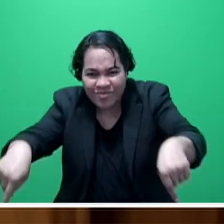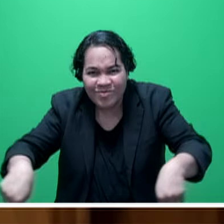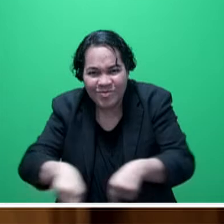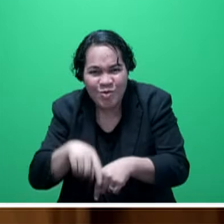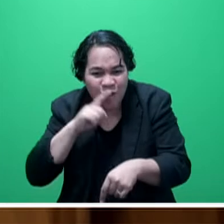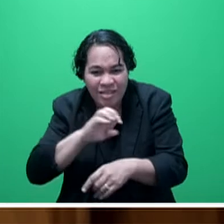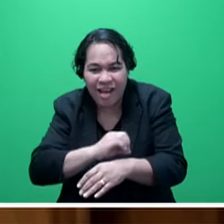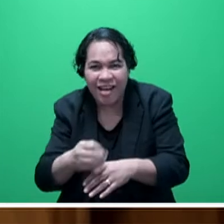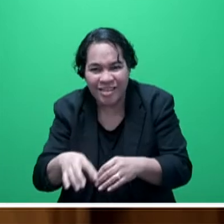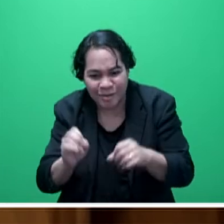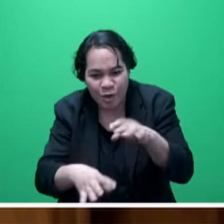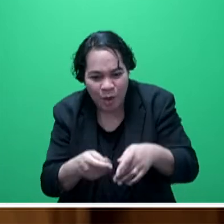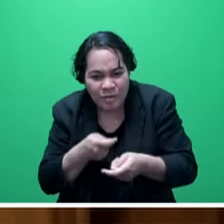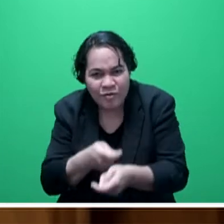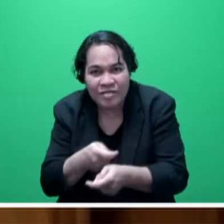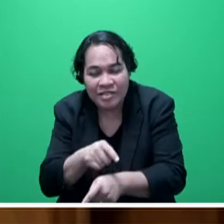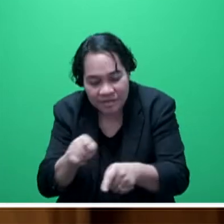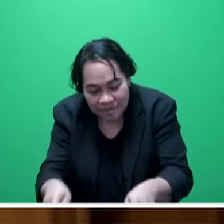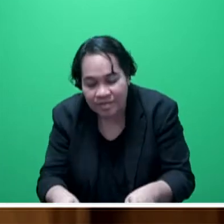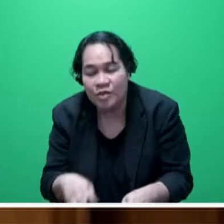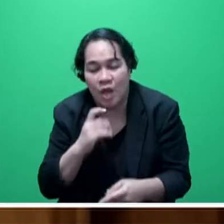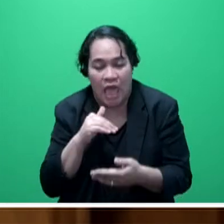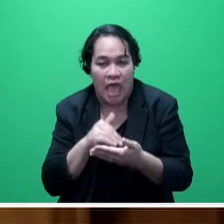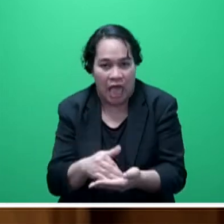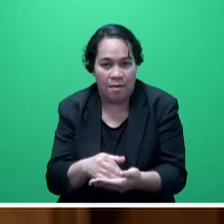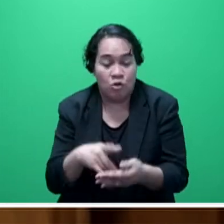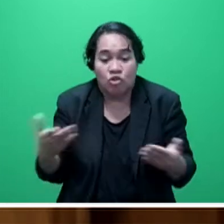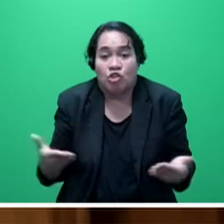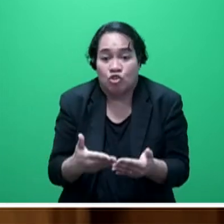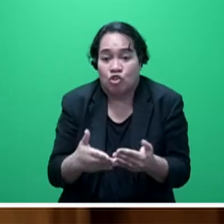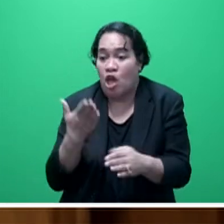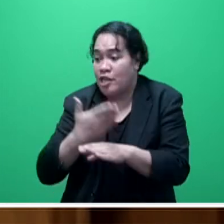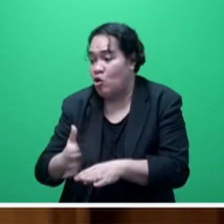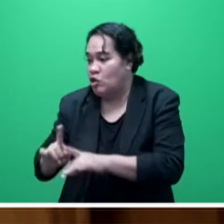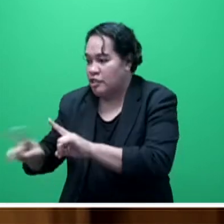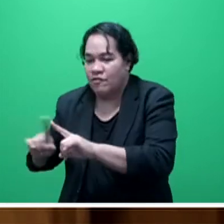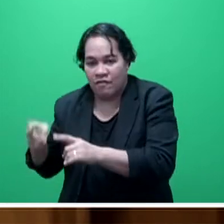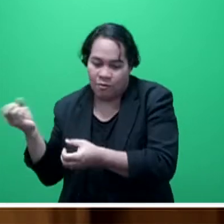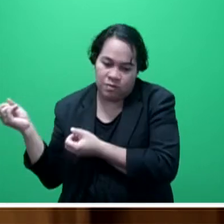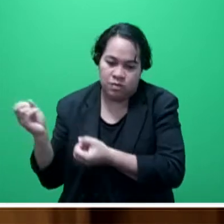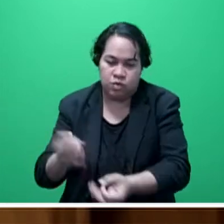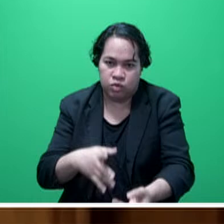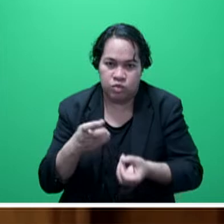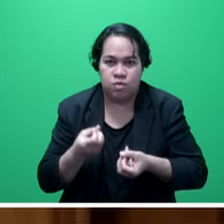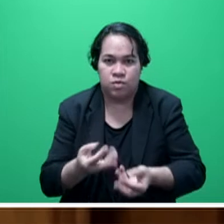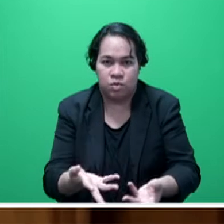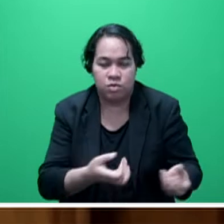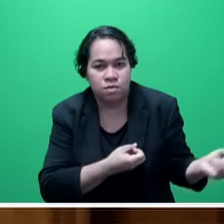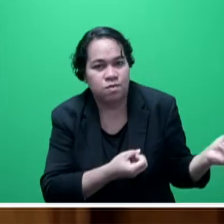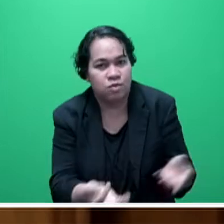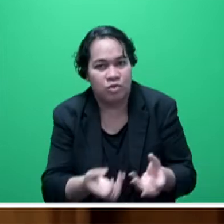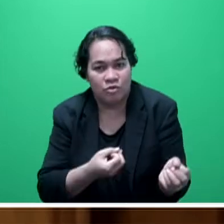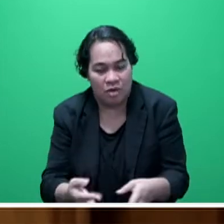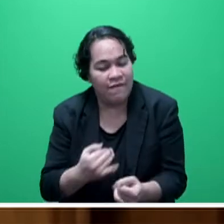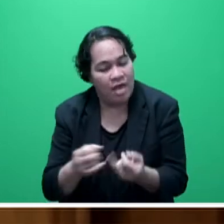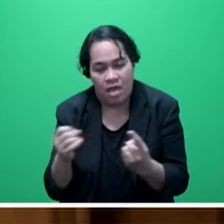to strengthen its research capacity to introduce new cultured species to the sector. It is very essential